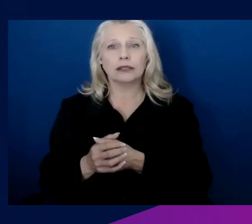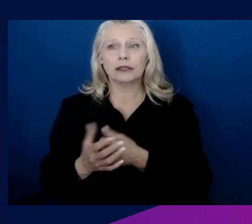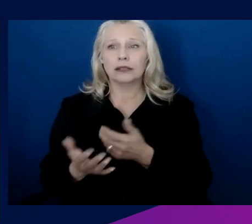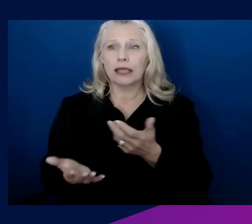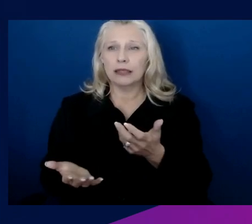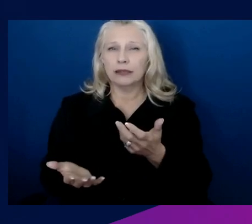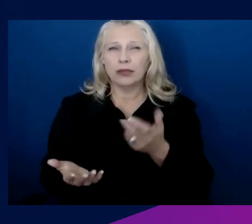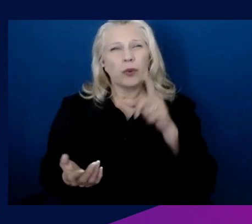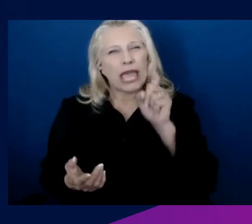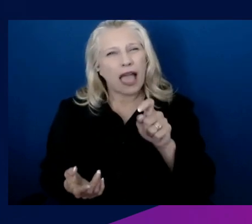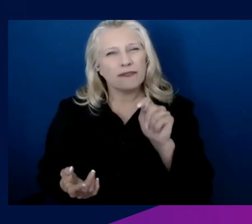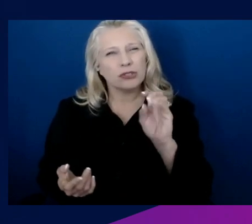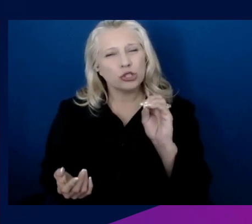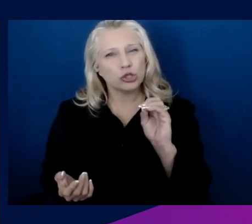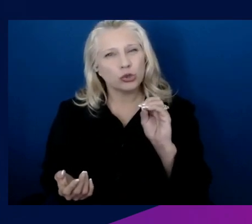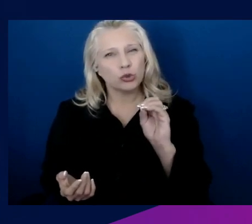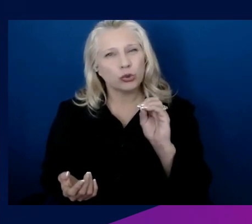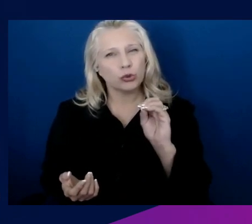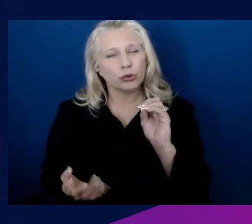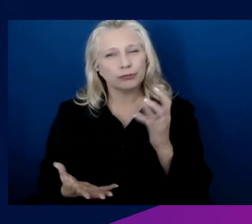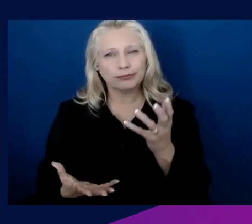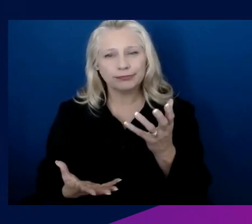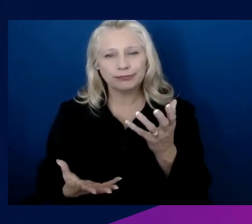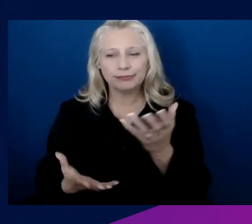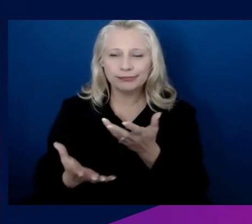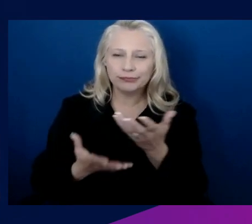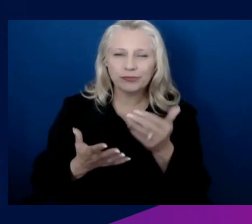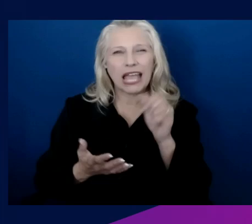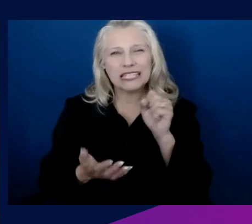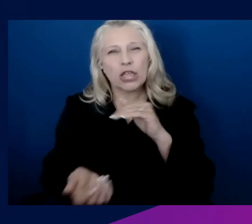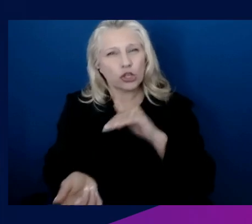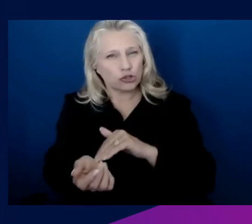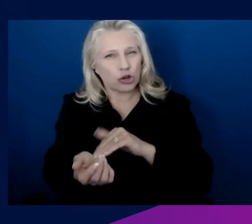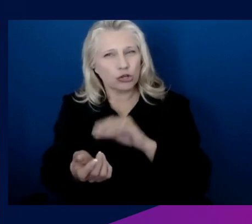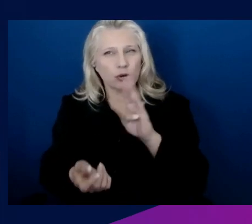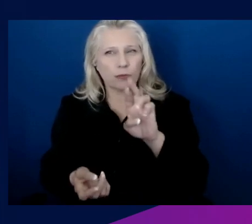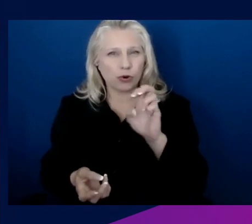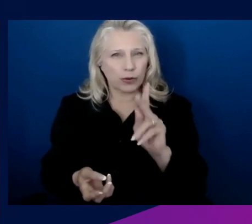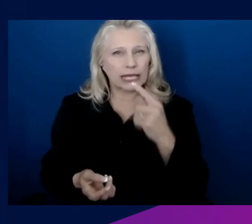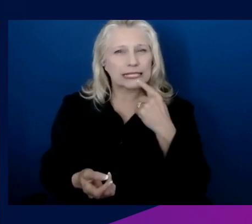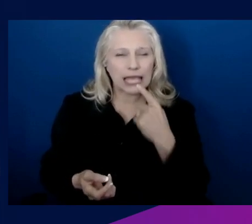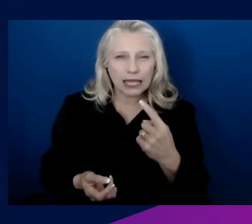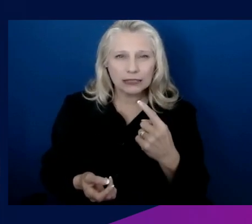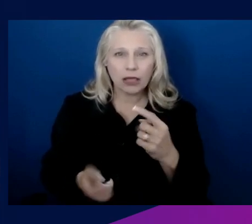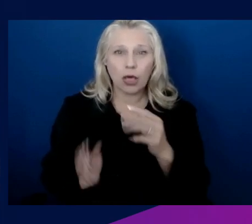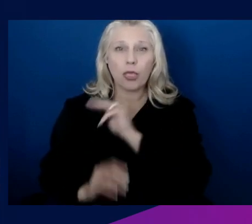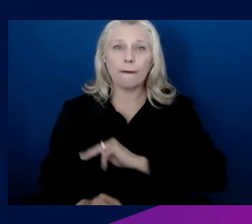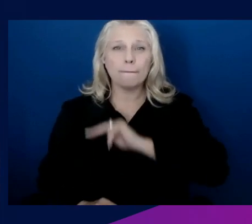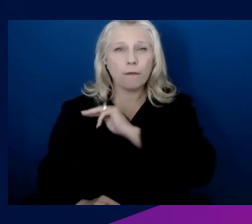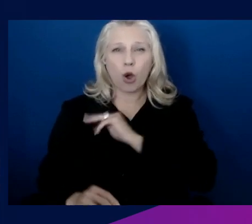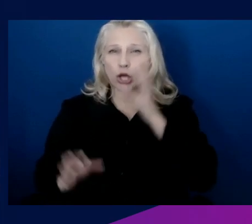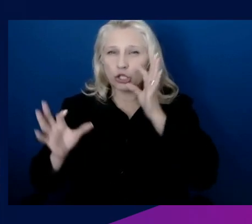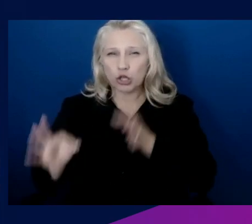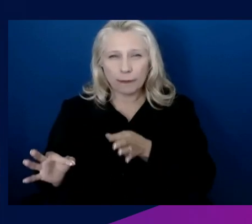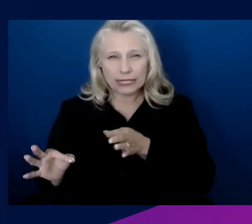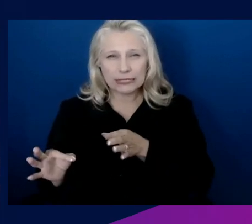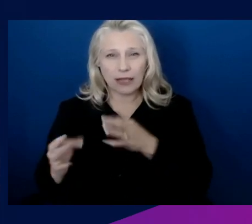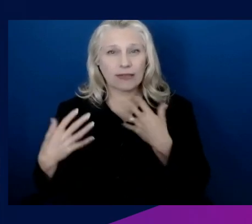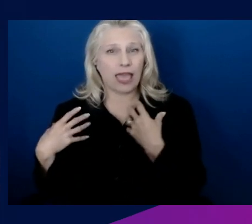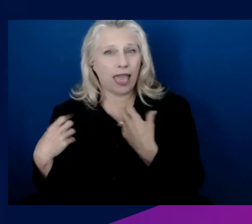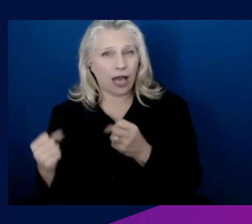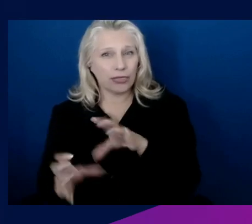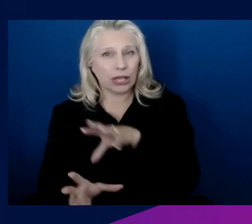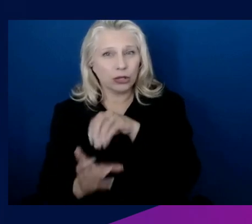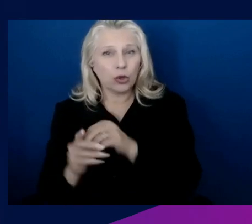have to embrace, as Dr. Berwick says, the moral determinants of health that include,